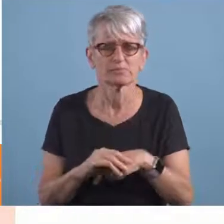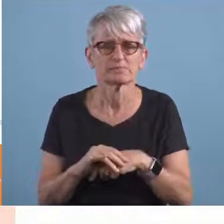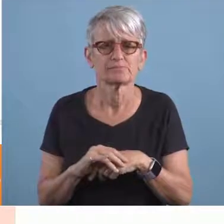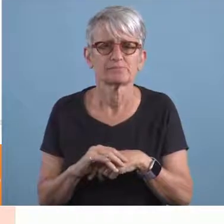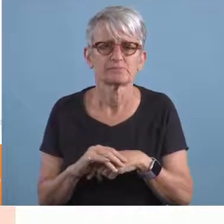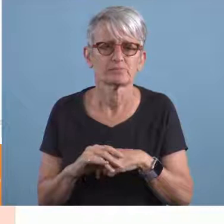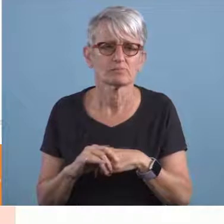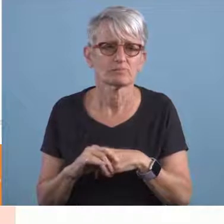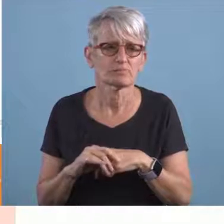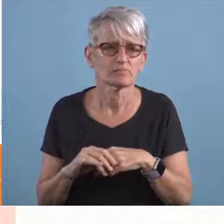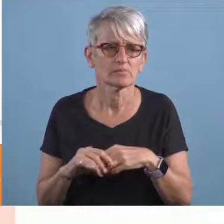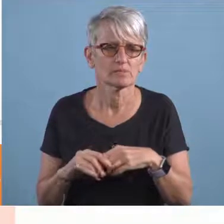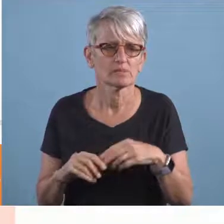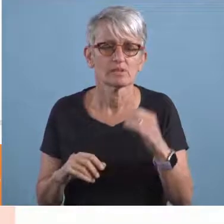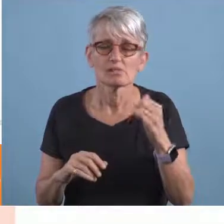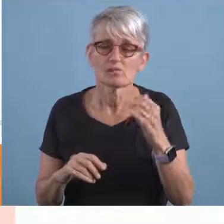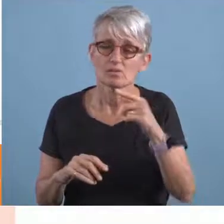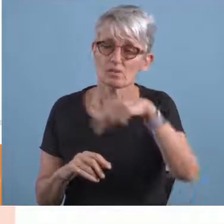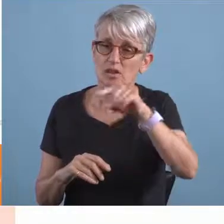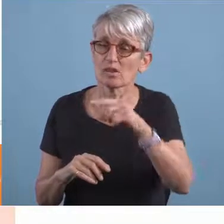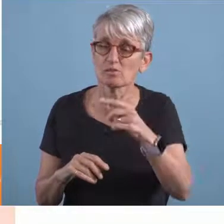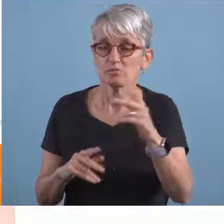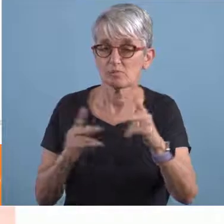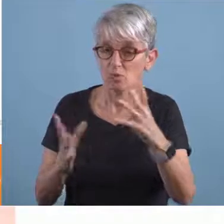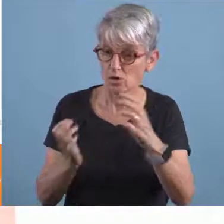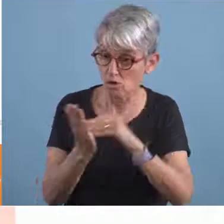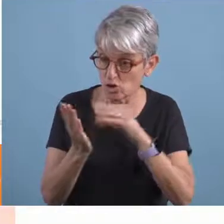to people who want to learn about it, what it looks like.